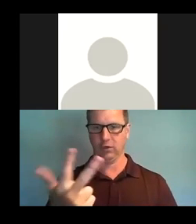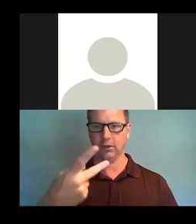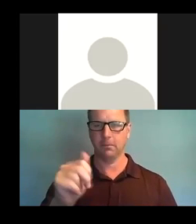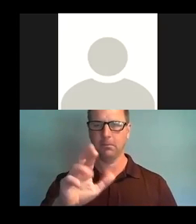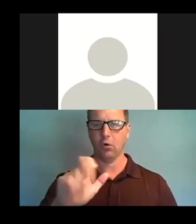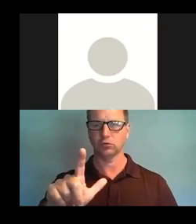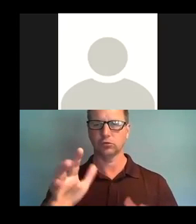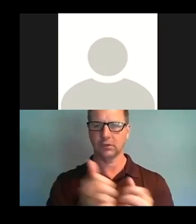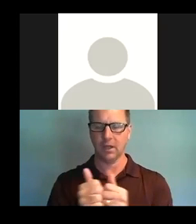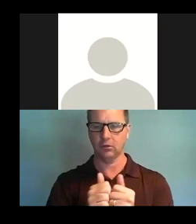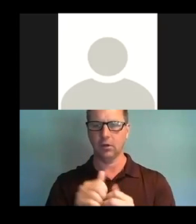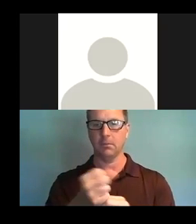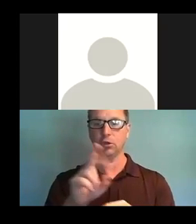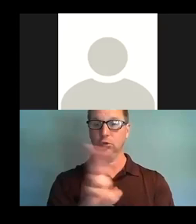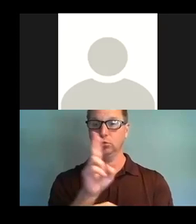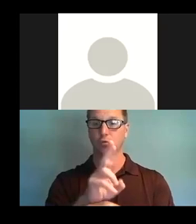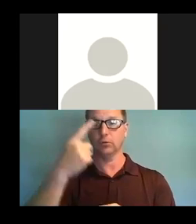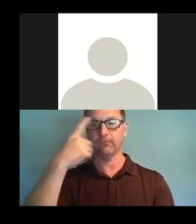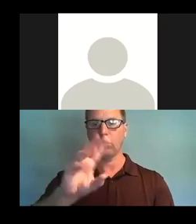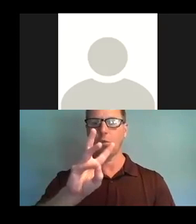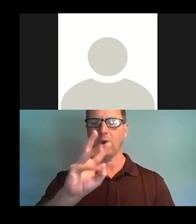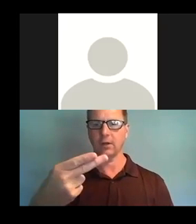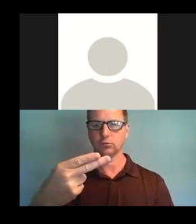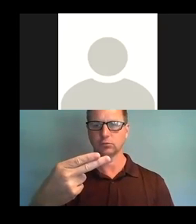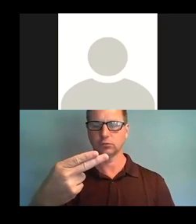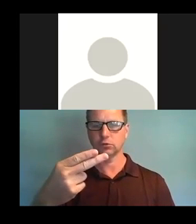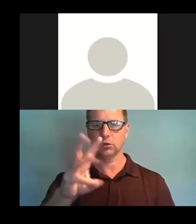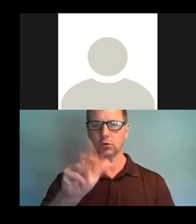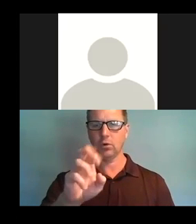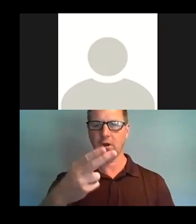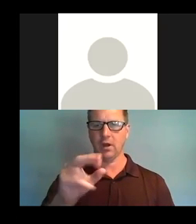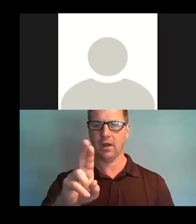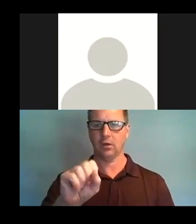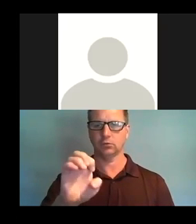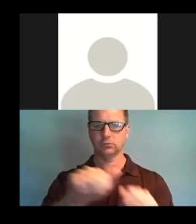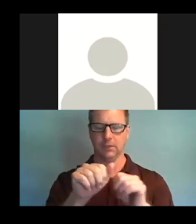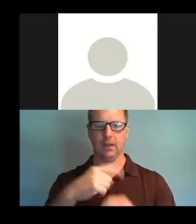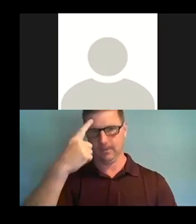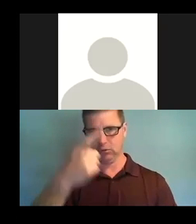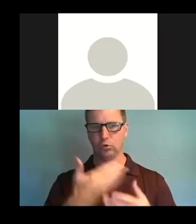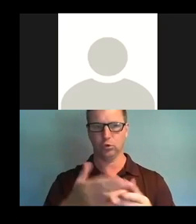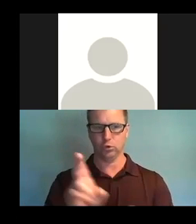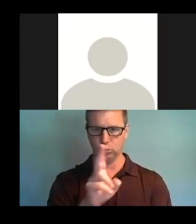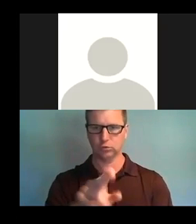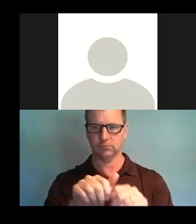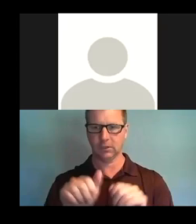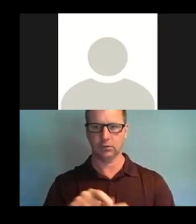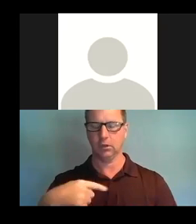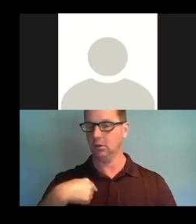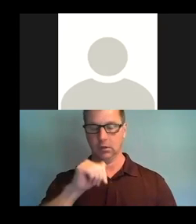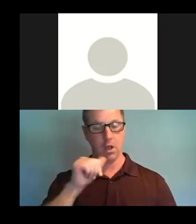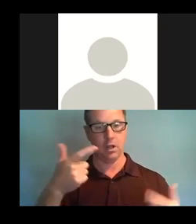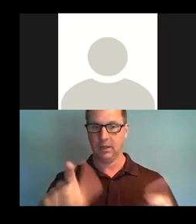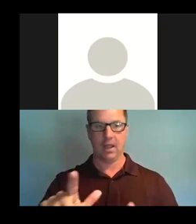together and then make it usable for a warehousing space. So we think that's a good use of the space, that we were prohibited from using it